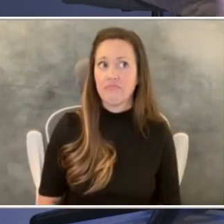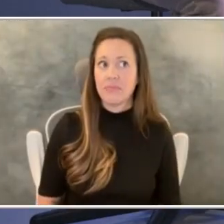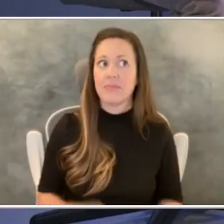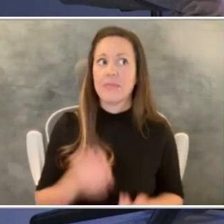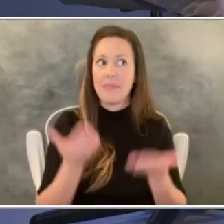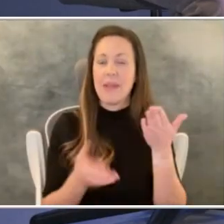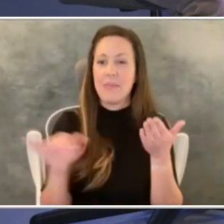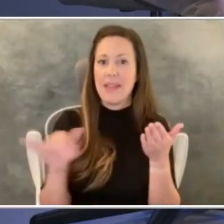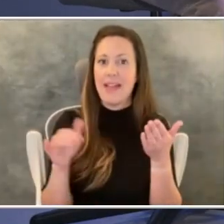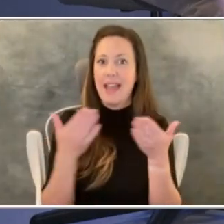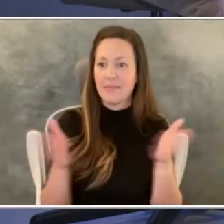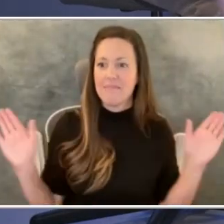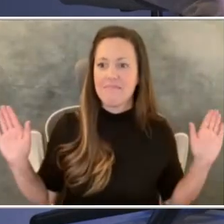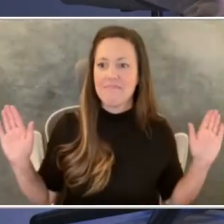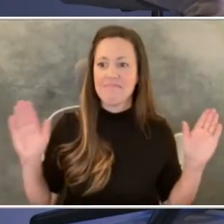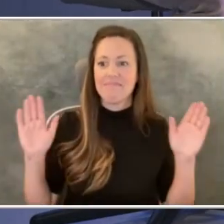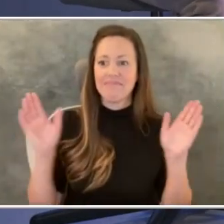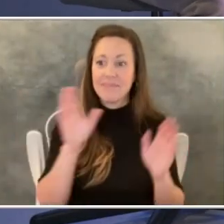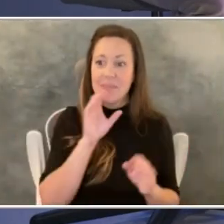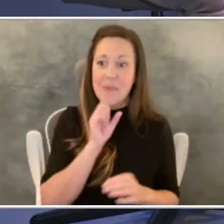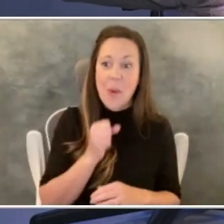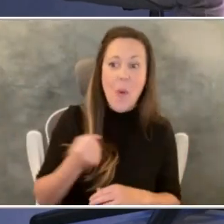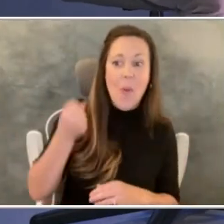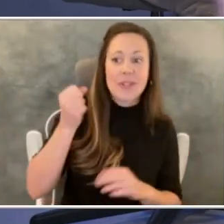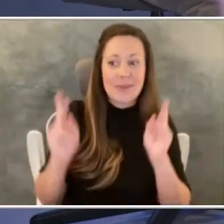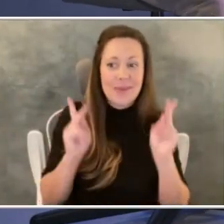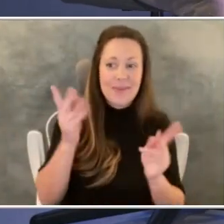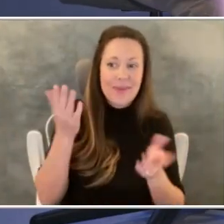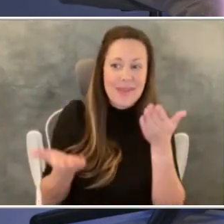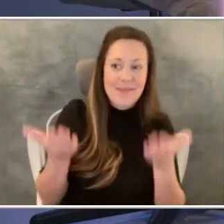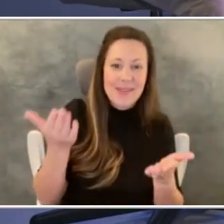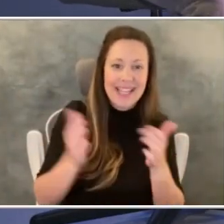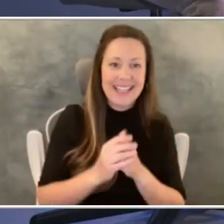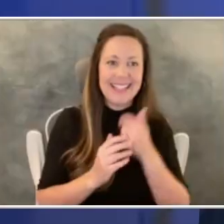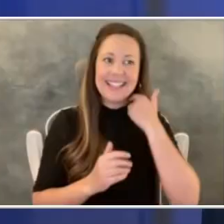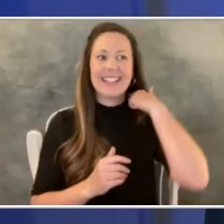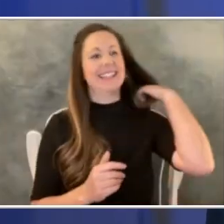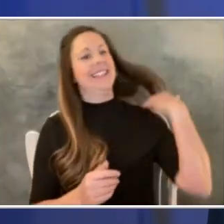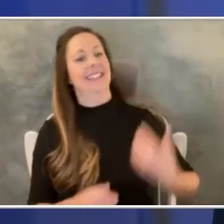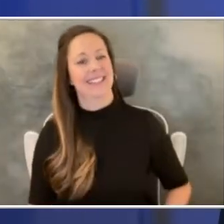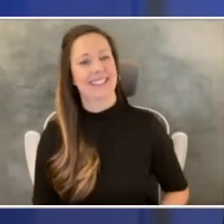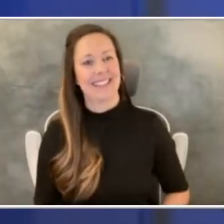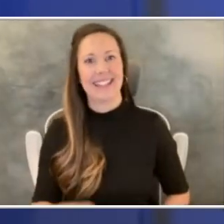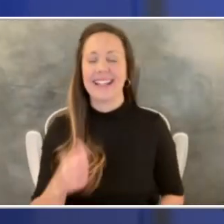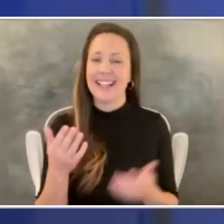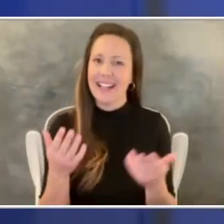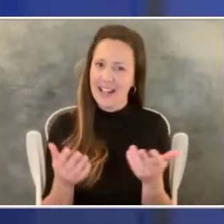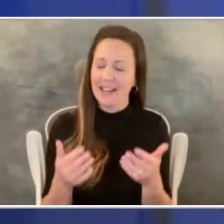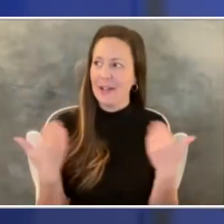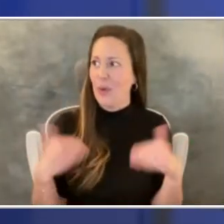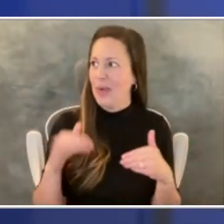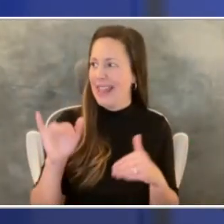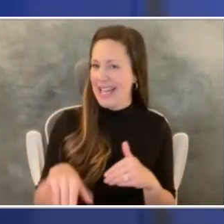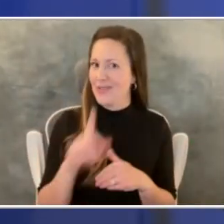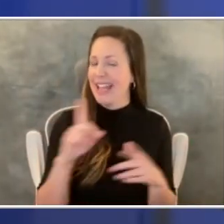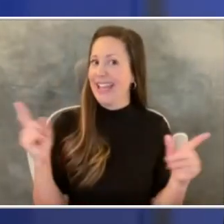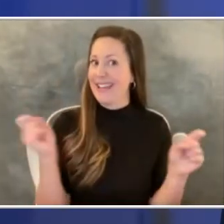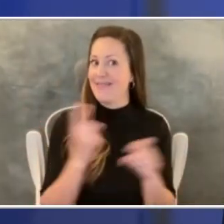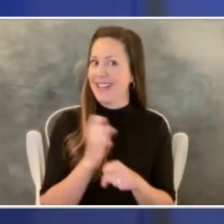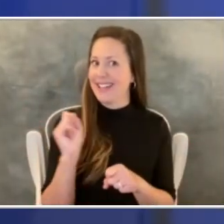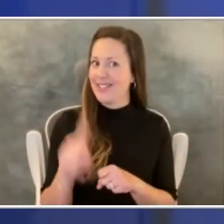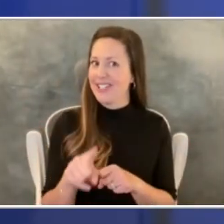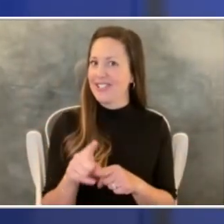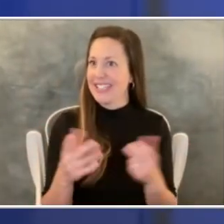older people. And I'm older than you. That's probably a loaded question. There's a lot of good stuff.